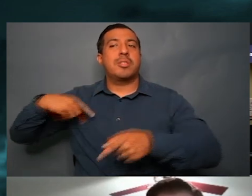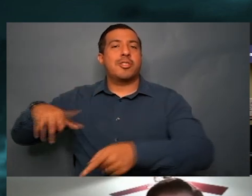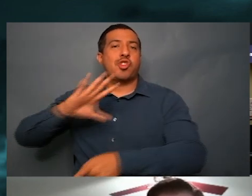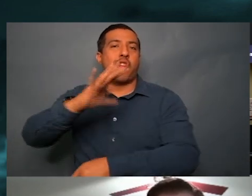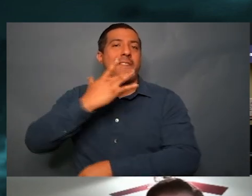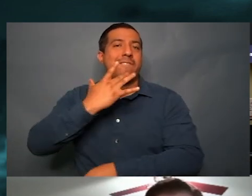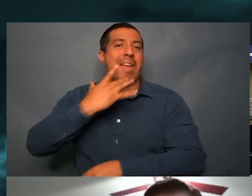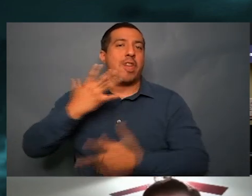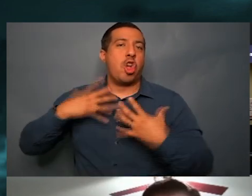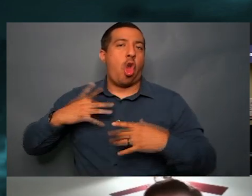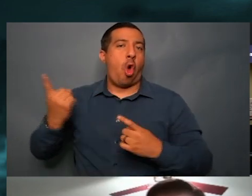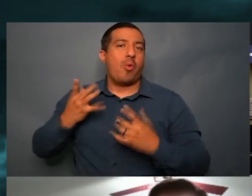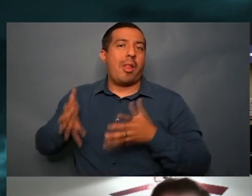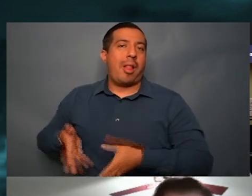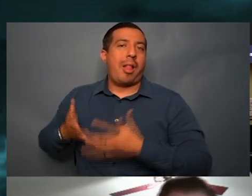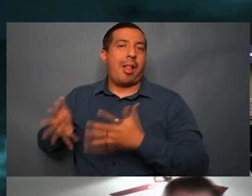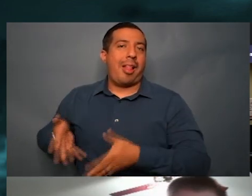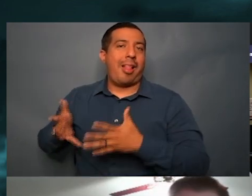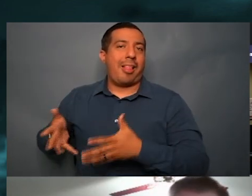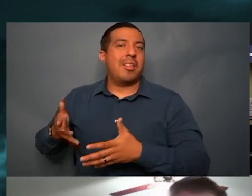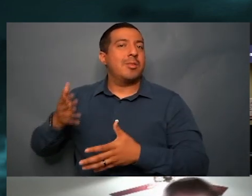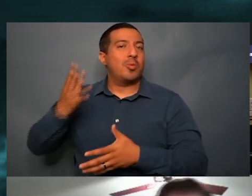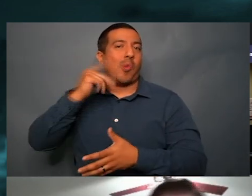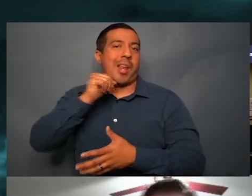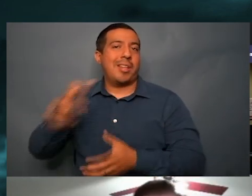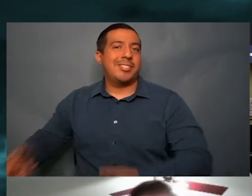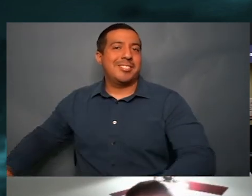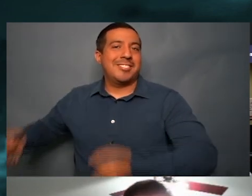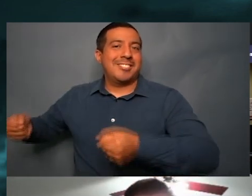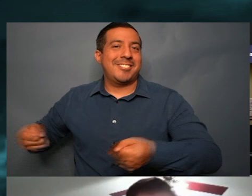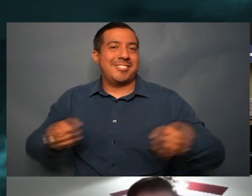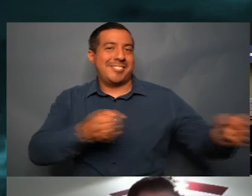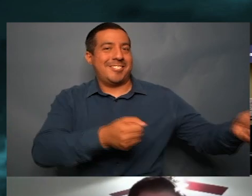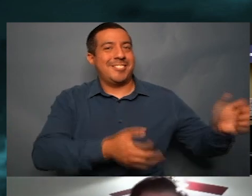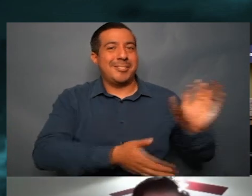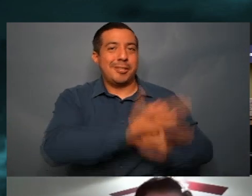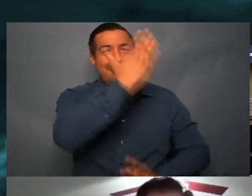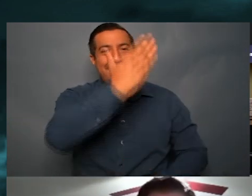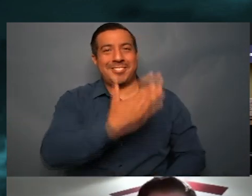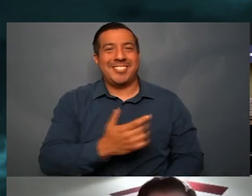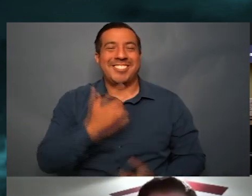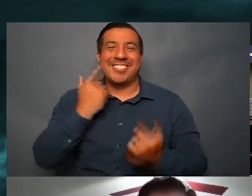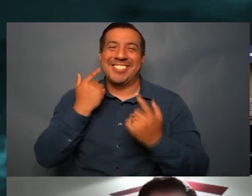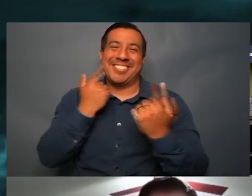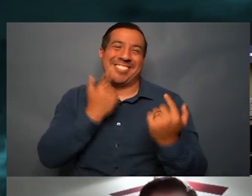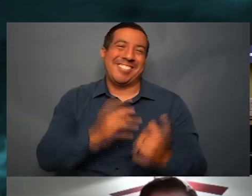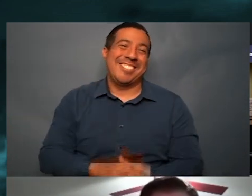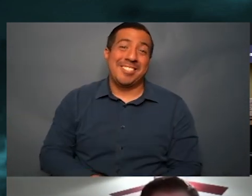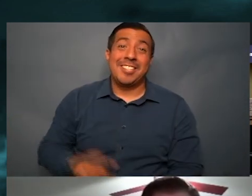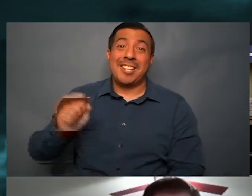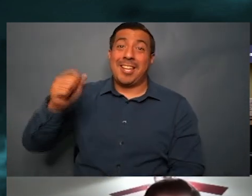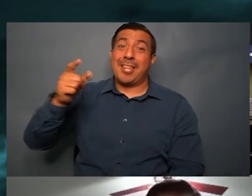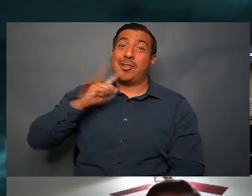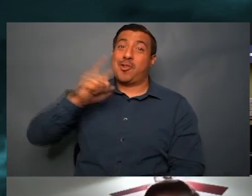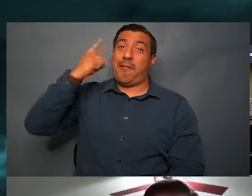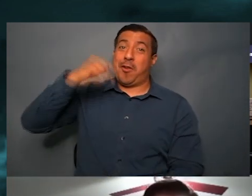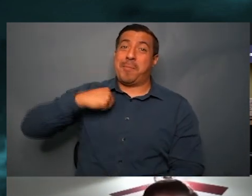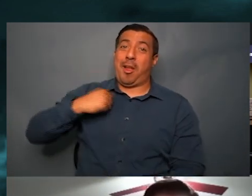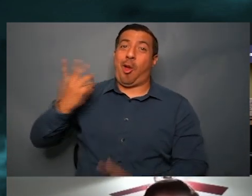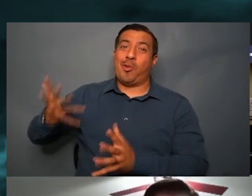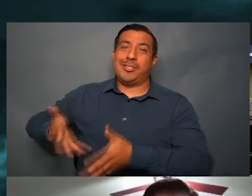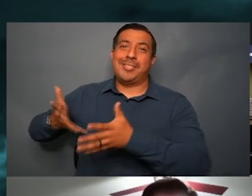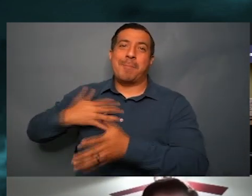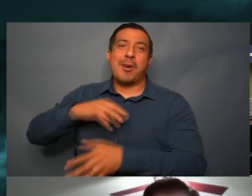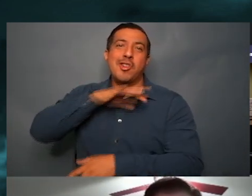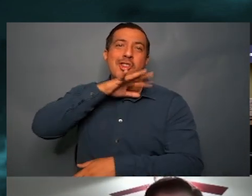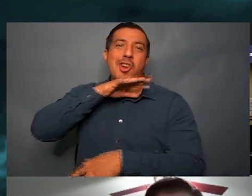to want that. Yeah, that's definitely true for me, Mark. That's